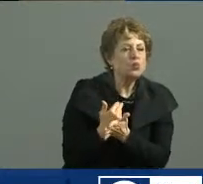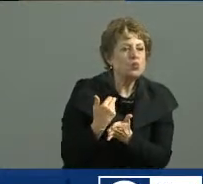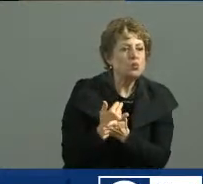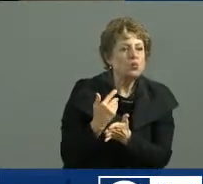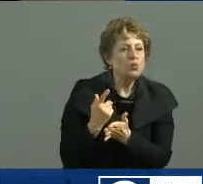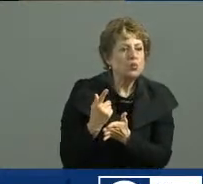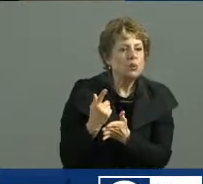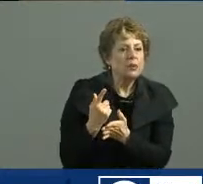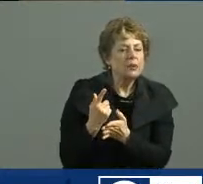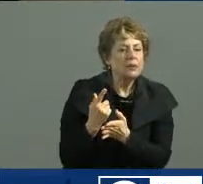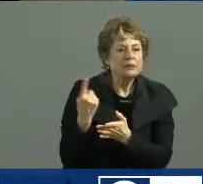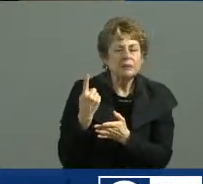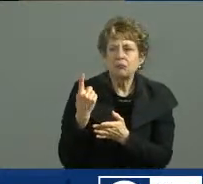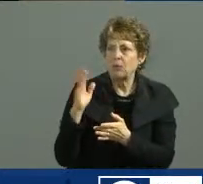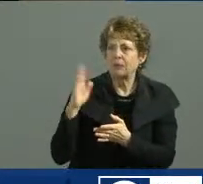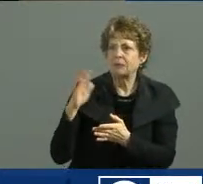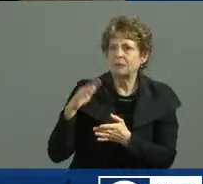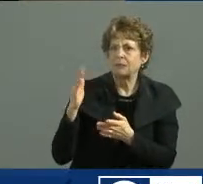Are we okay?